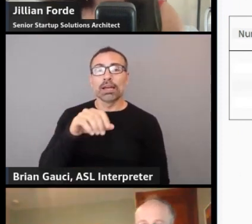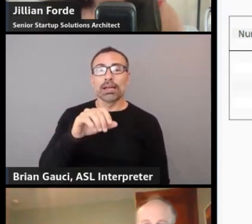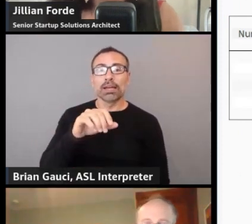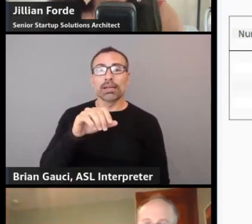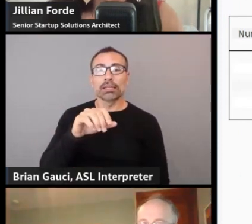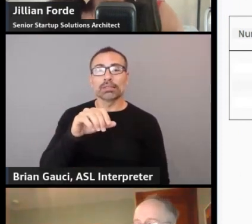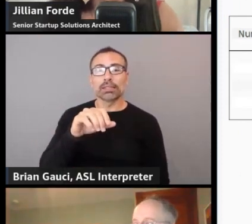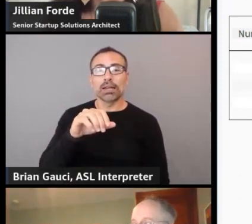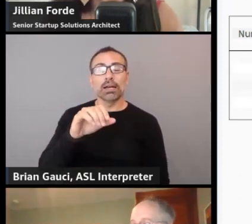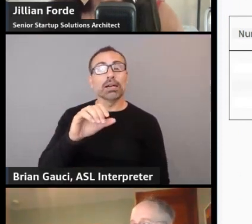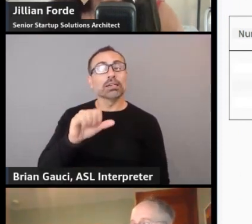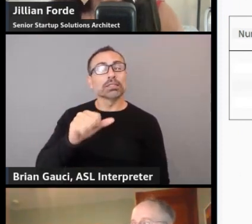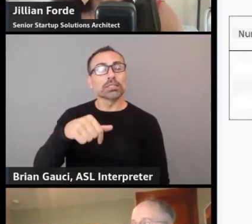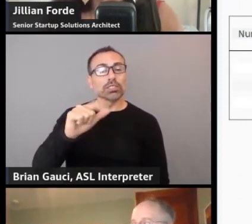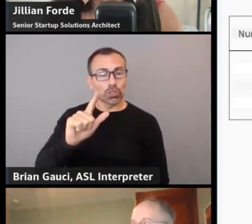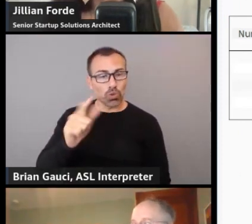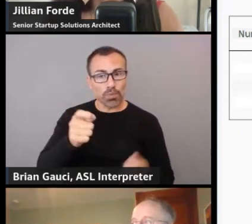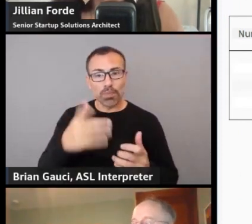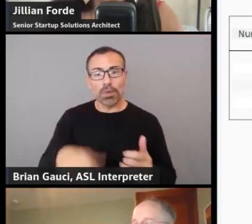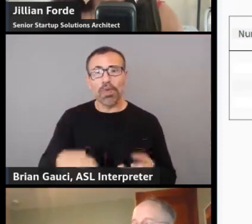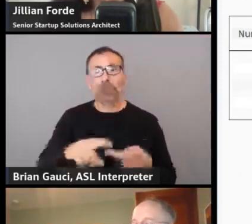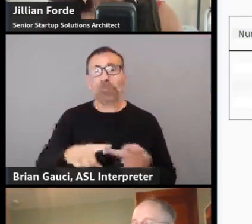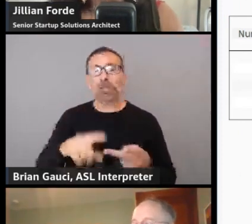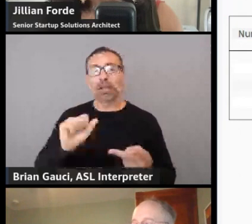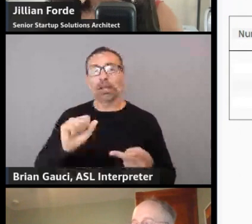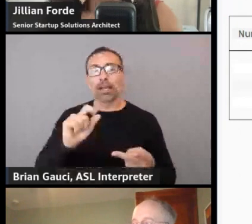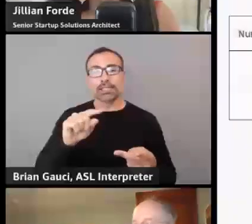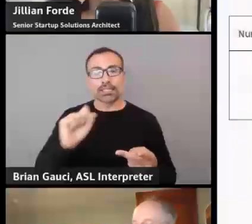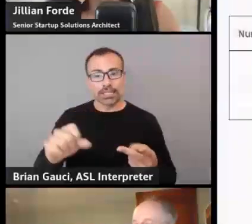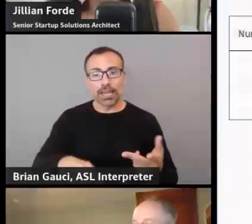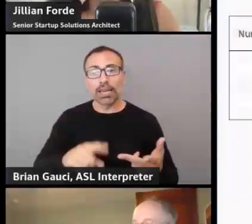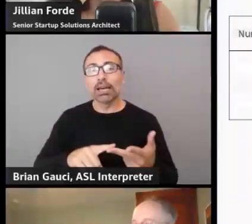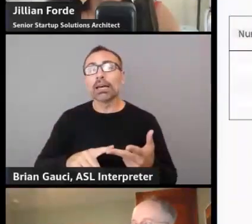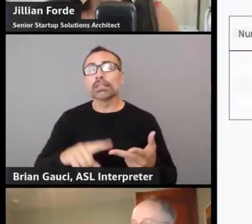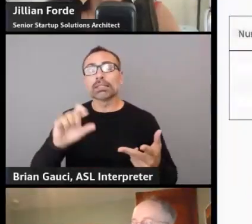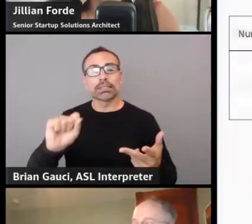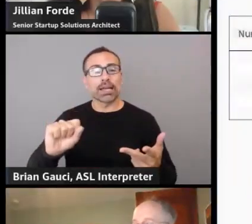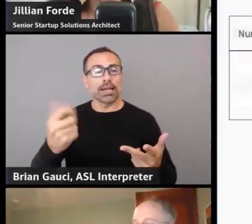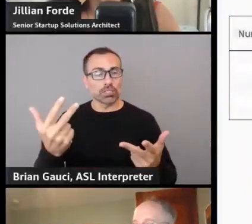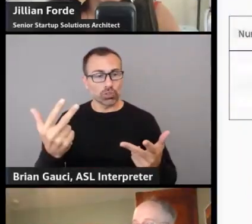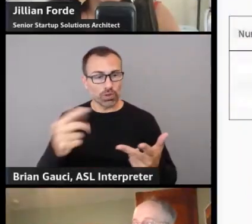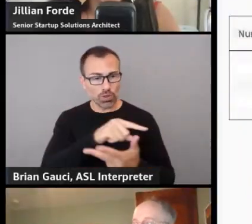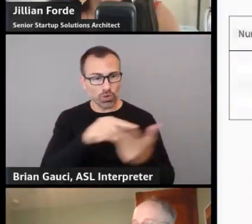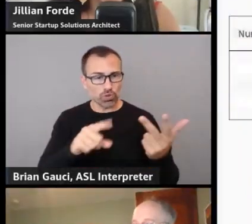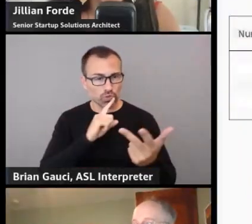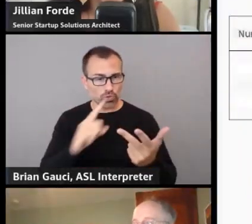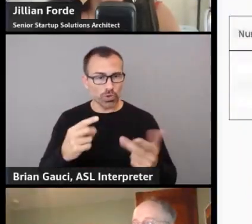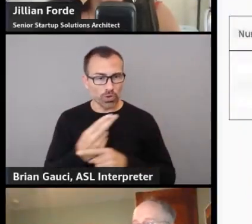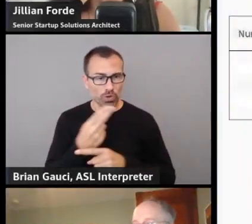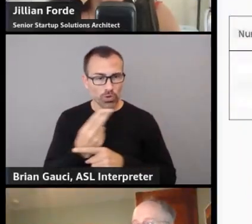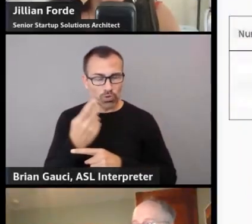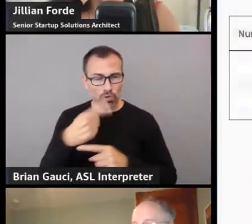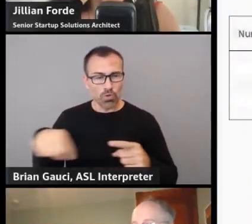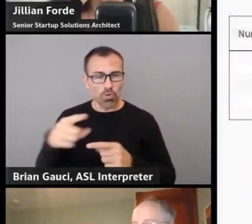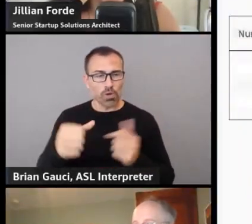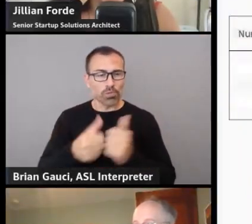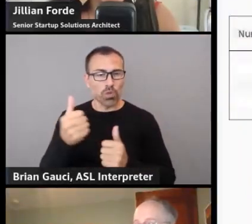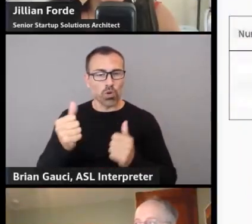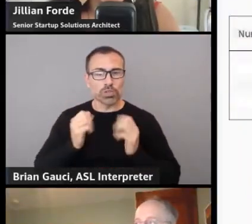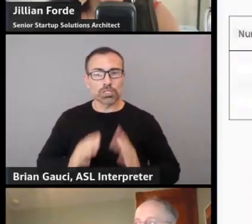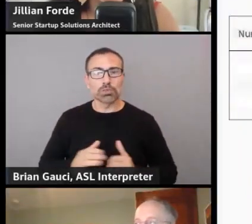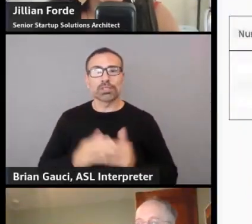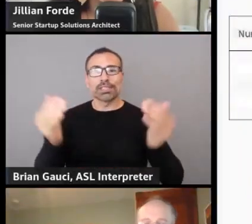S3, which are extremely useful to most customers. Then I've also got our location service and our translate